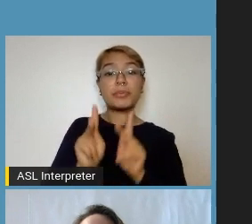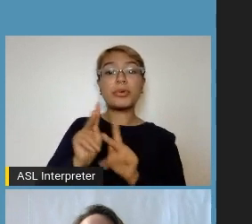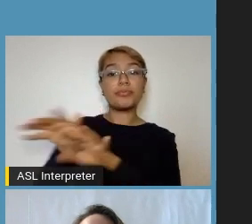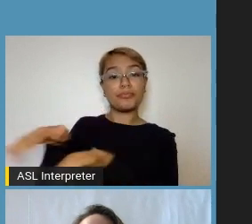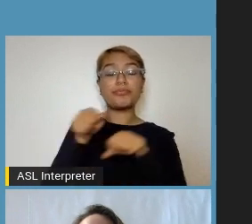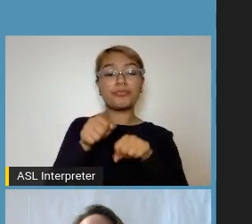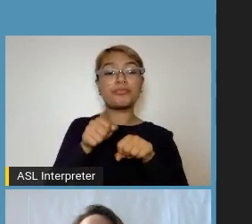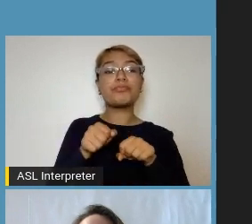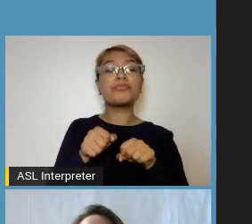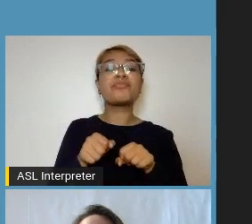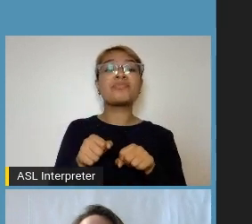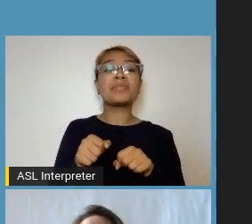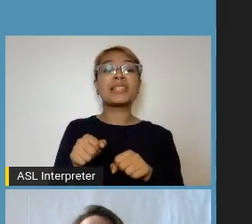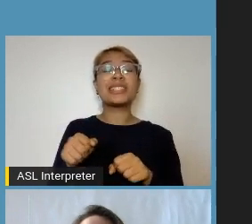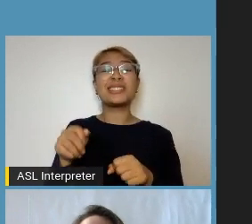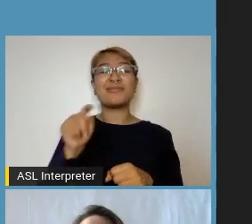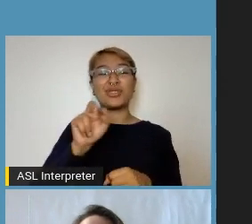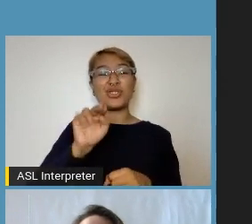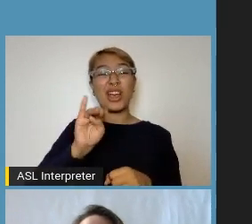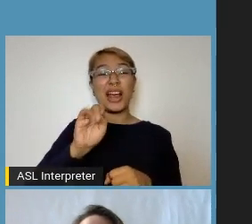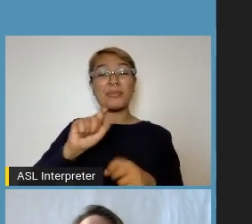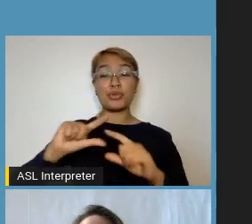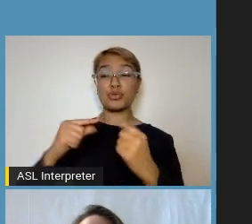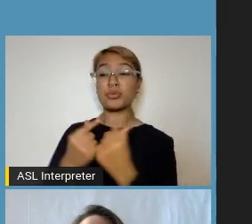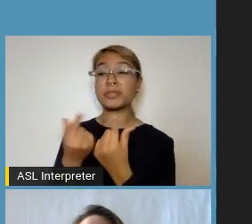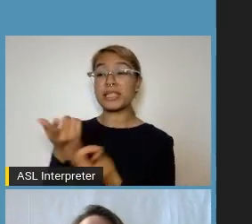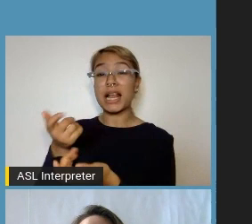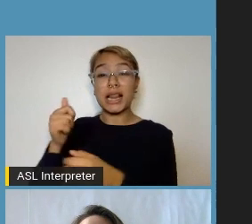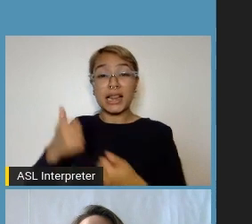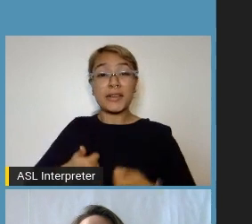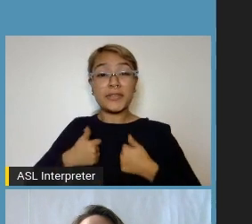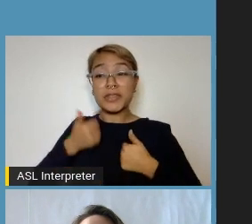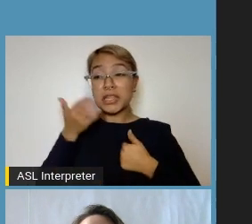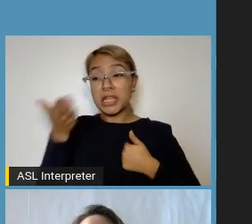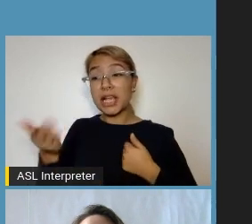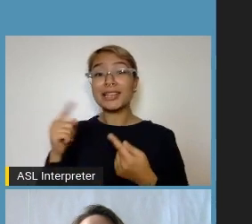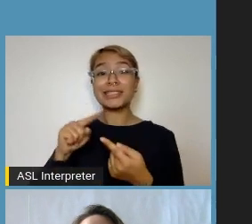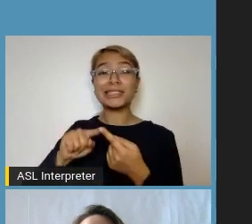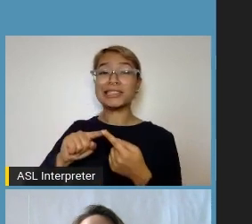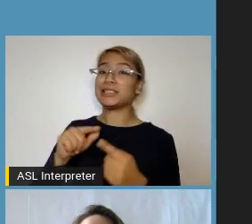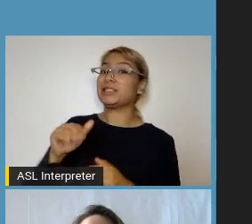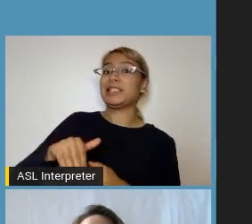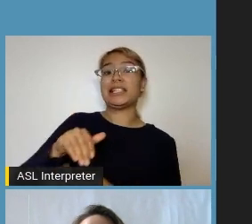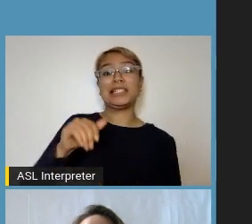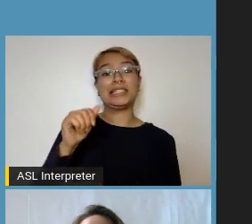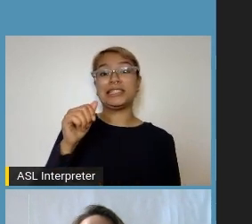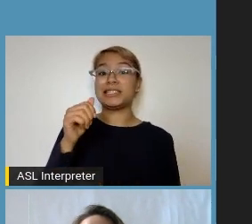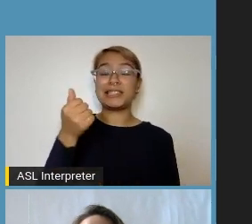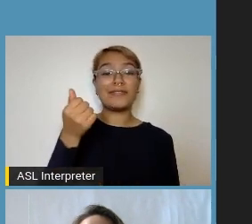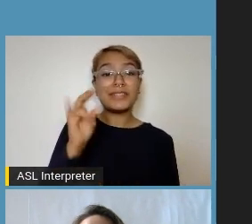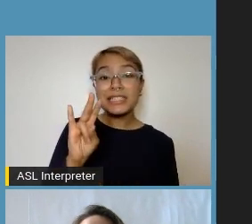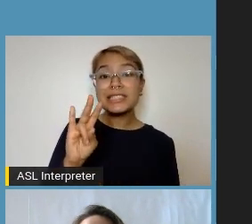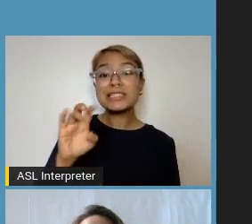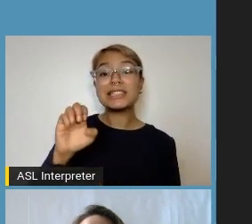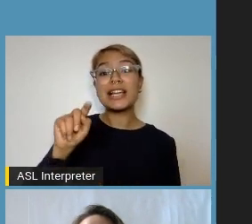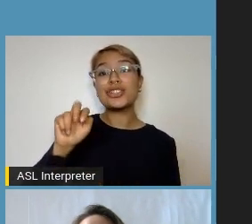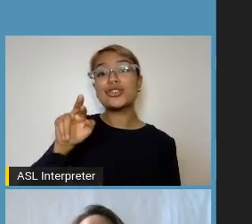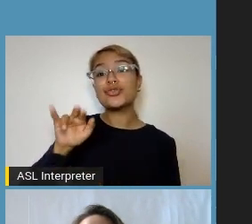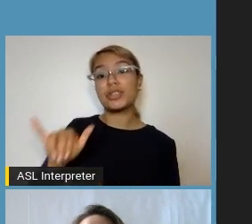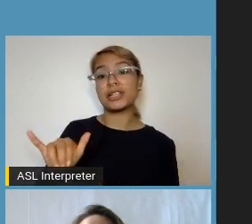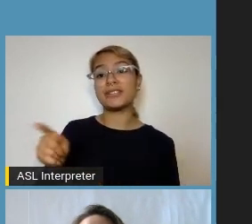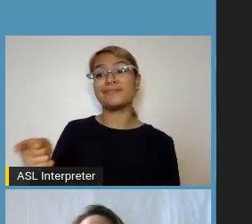where tribal groups lived until the late 17th century. Munsee-Lenape people are still alive today.